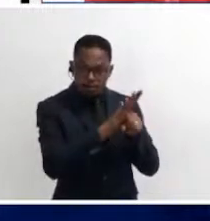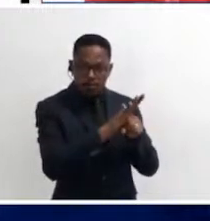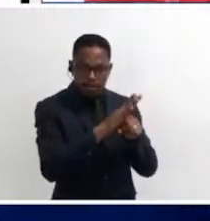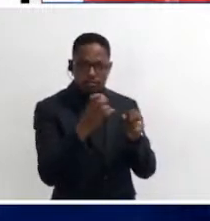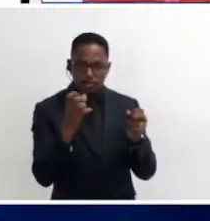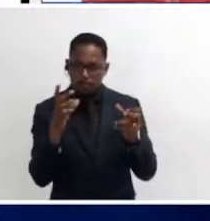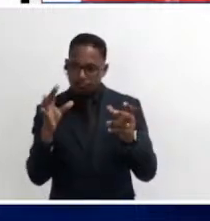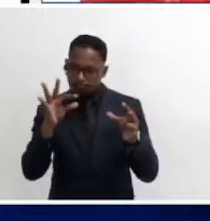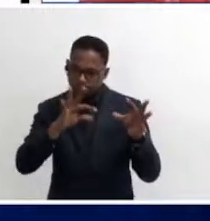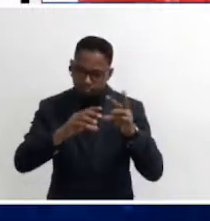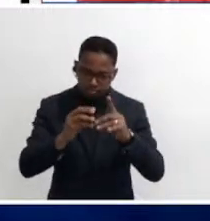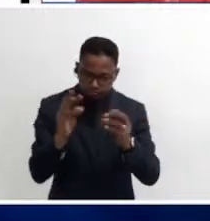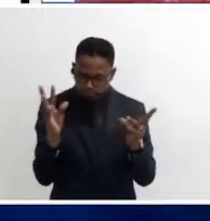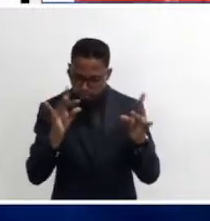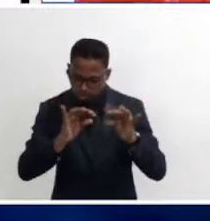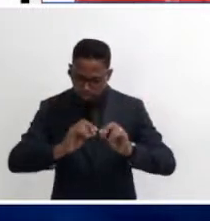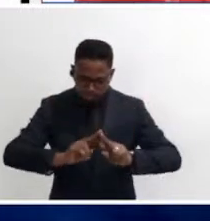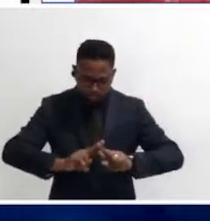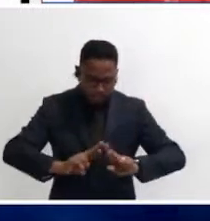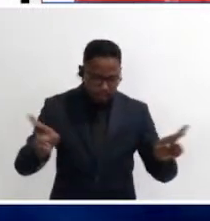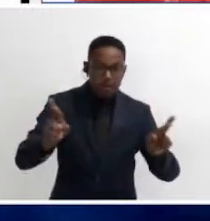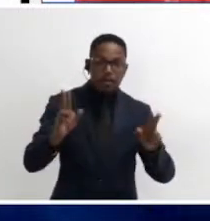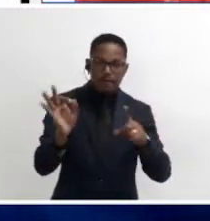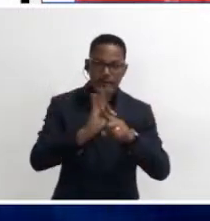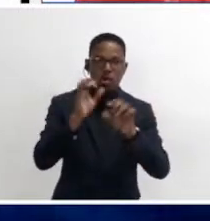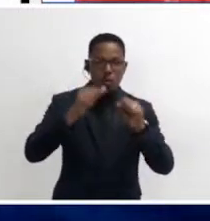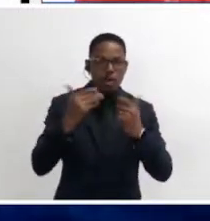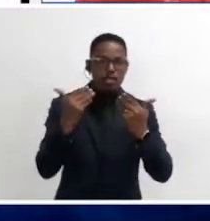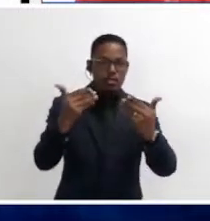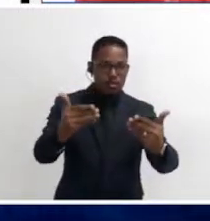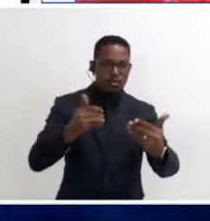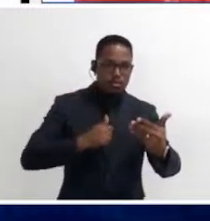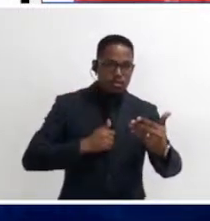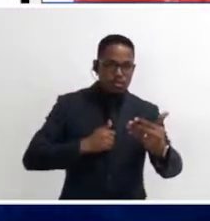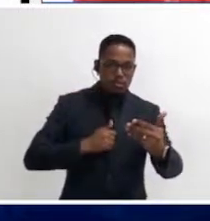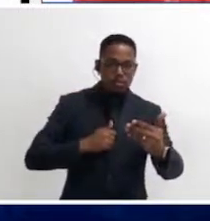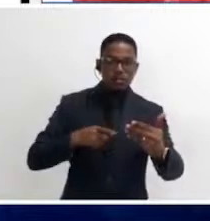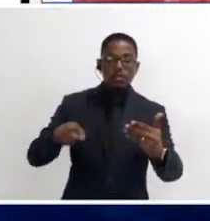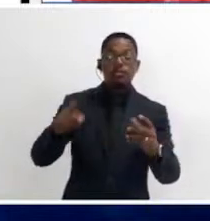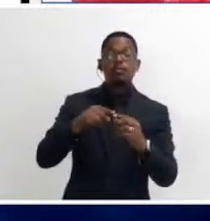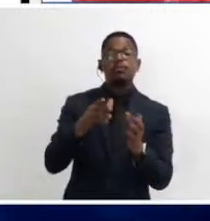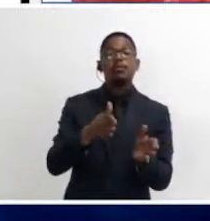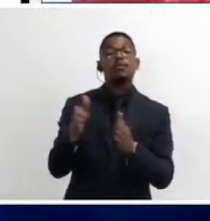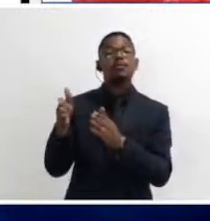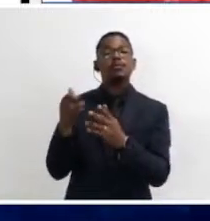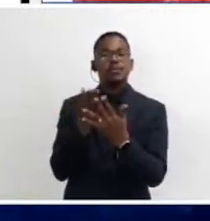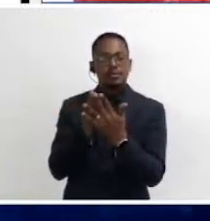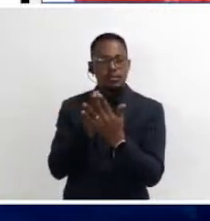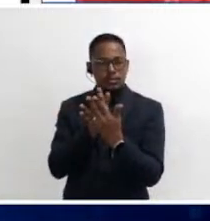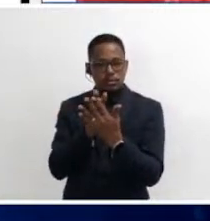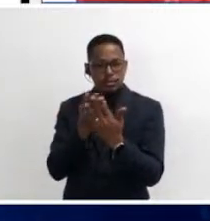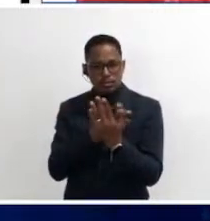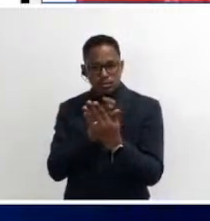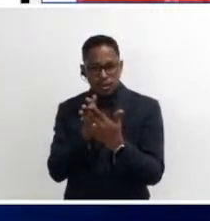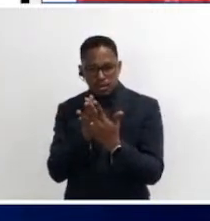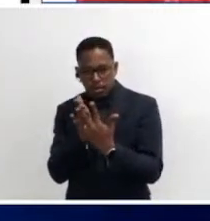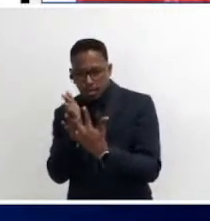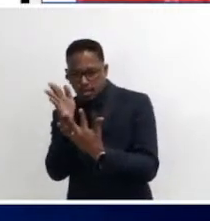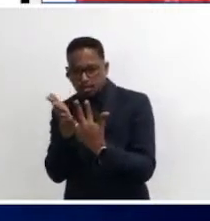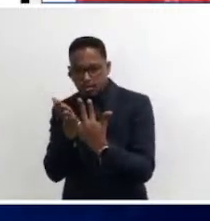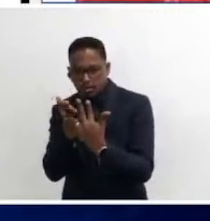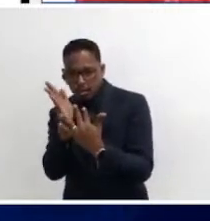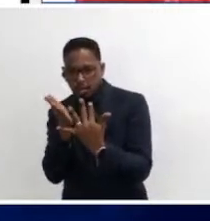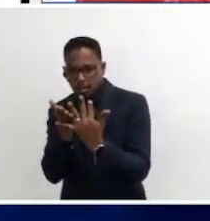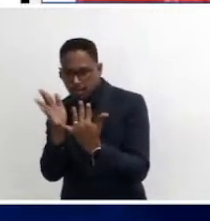And then there's many ways to provide thermal pass. As I said, not all chips, but many chips require some kind of